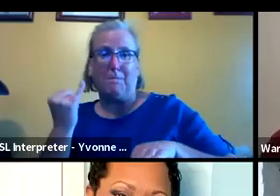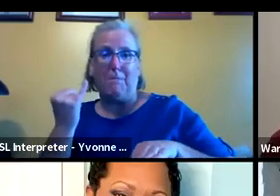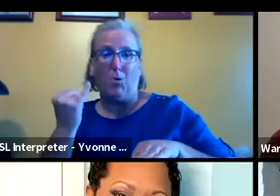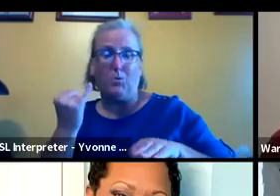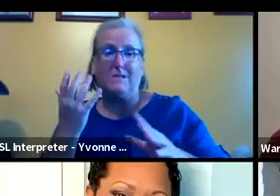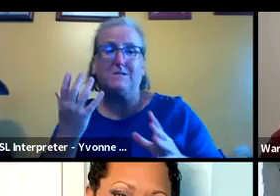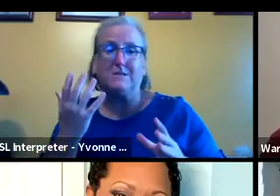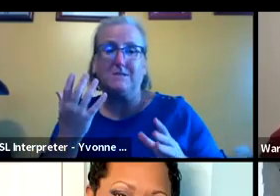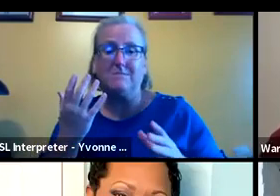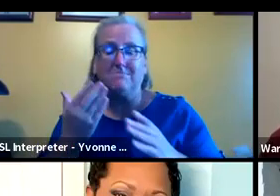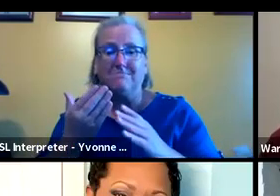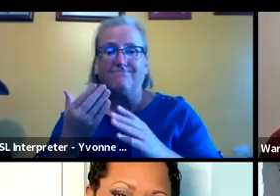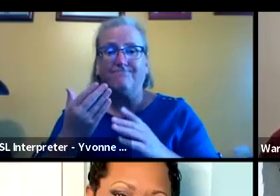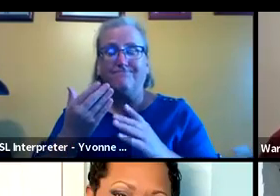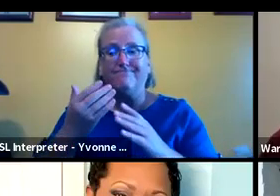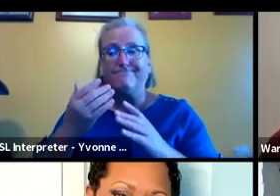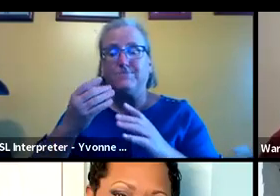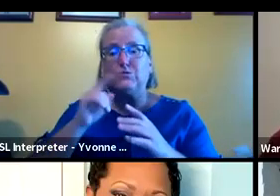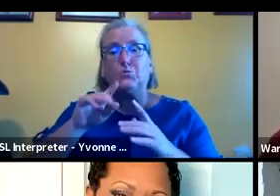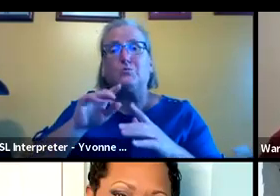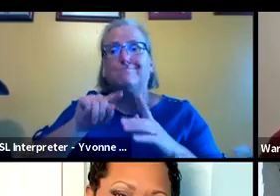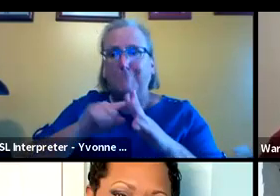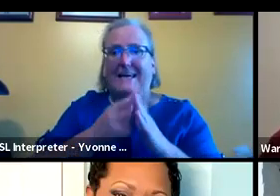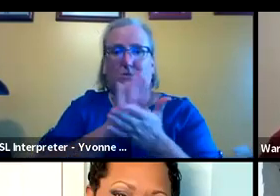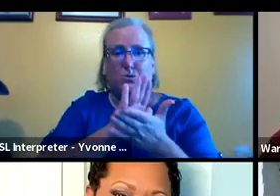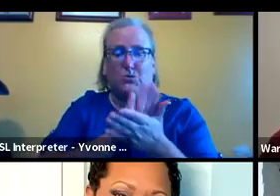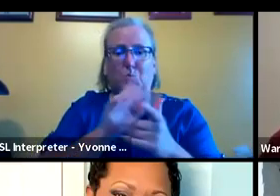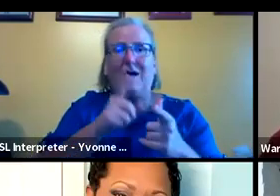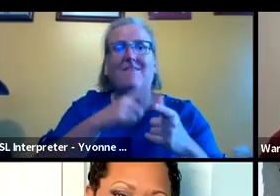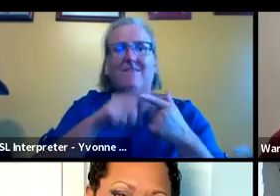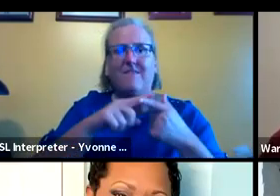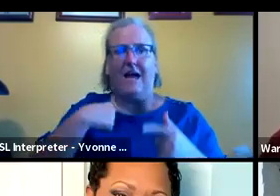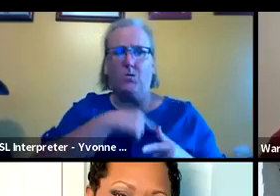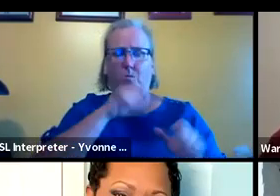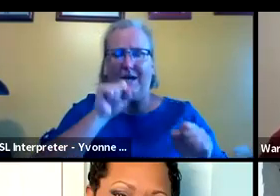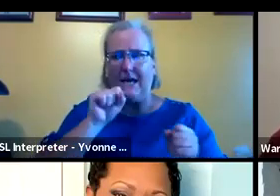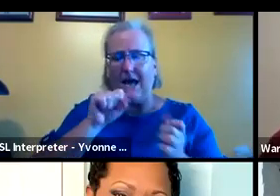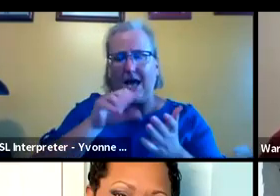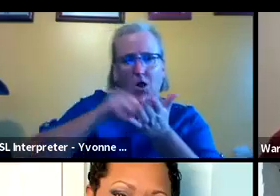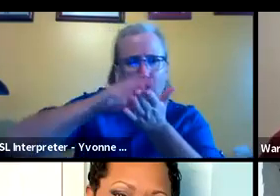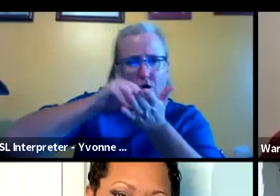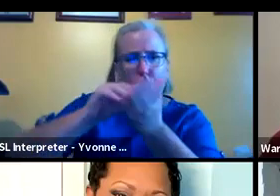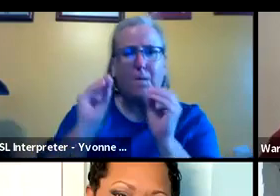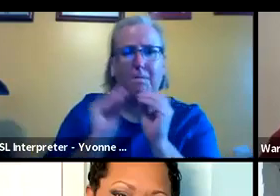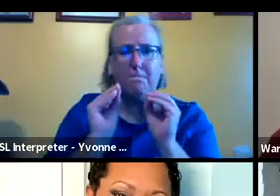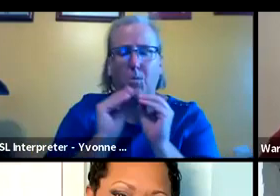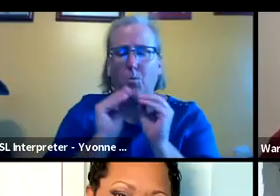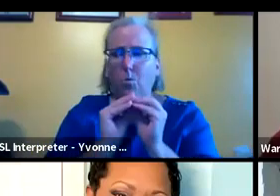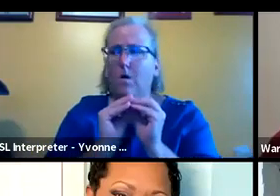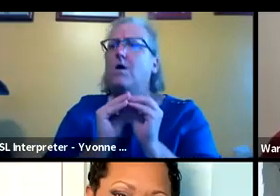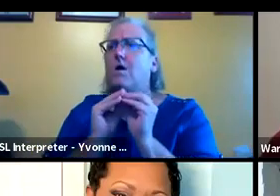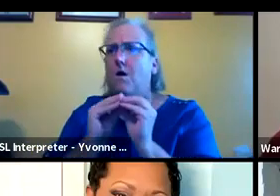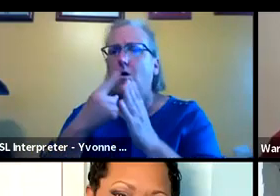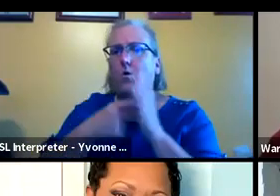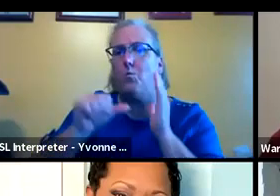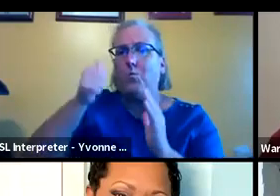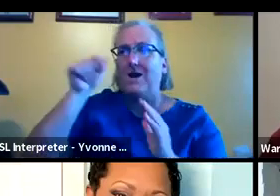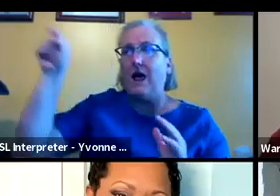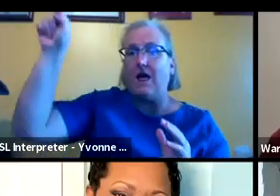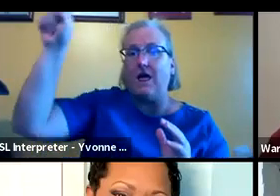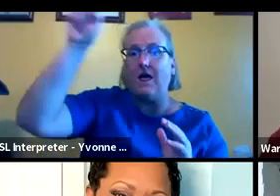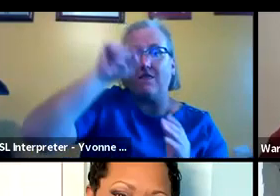opening. And then what we can do is we can really learn during that period what other schools